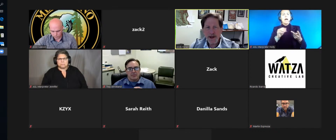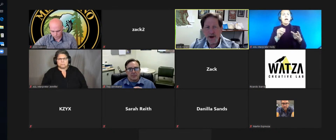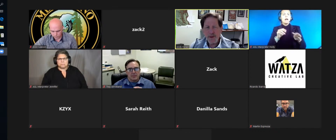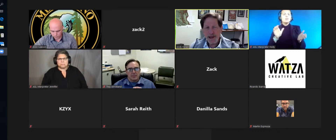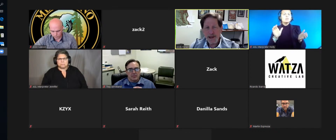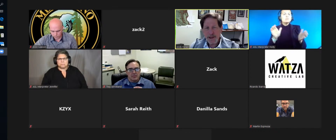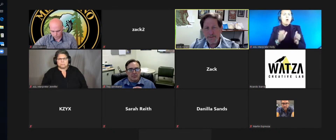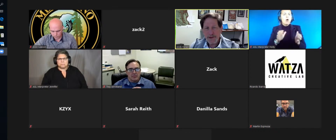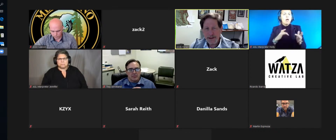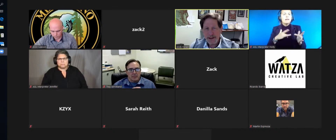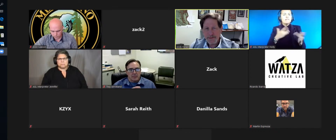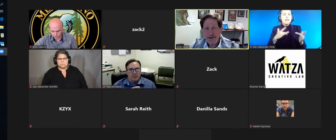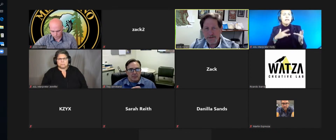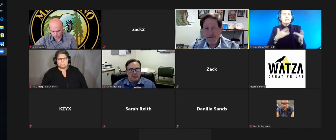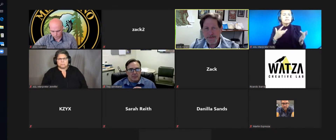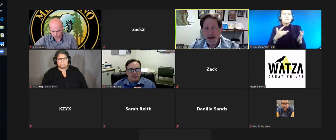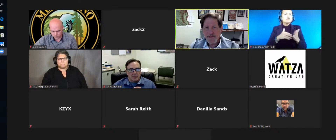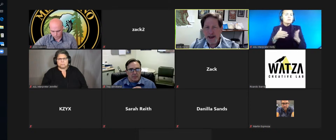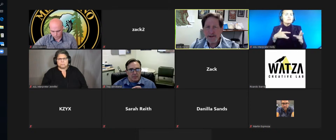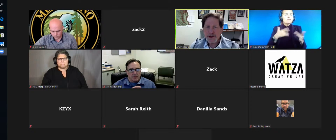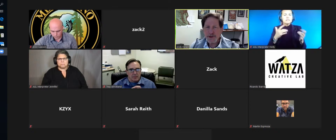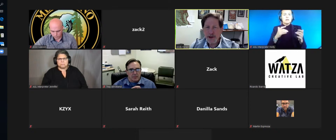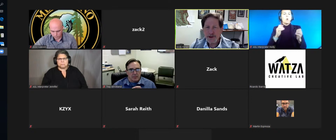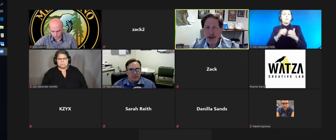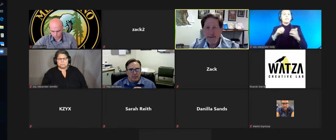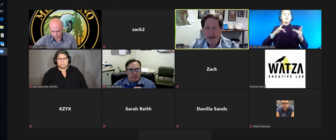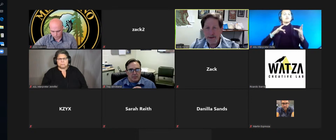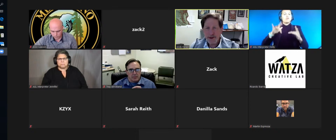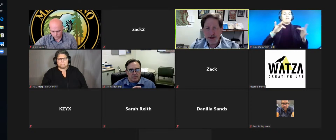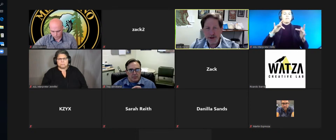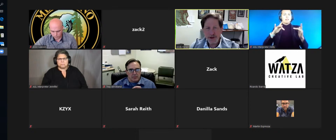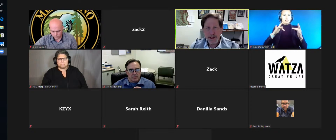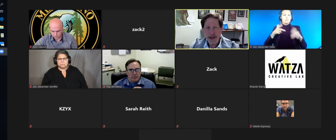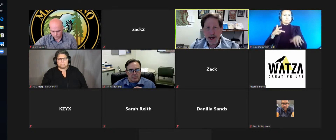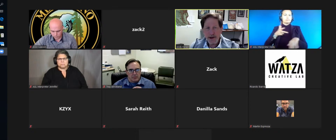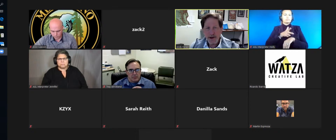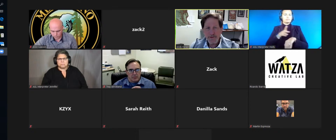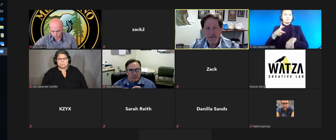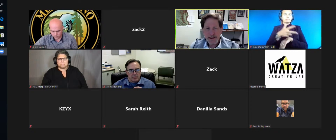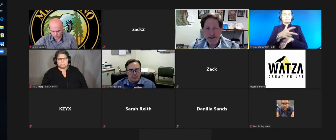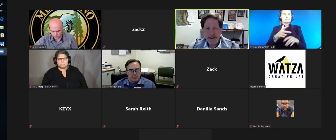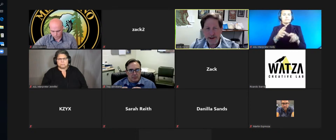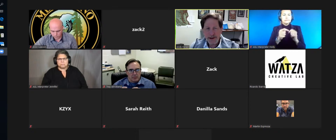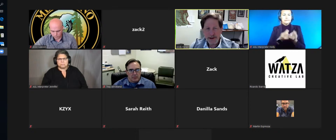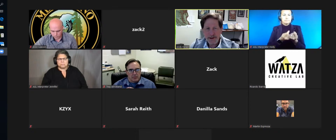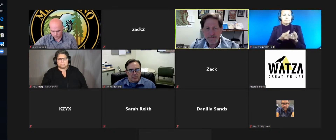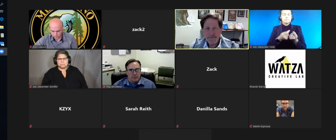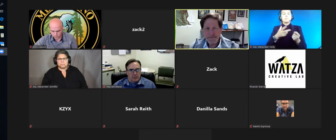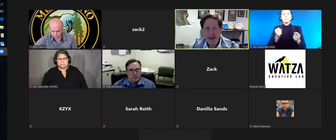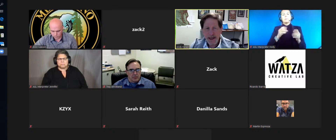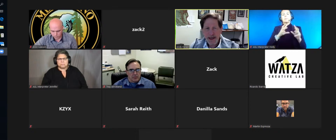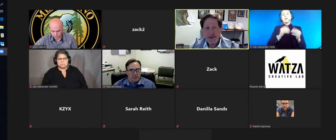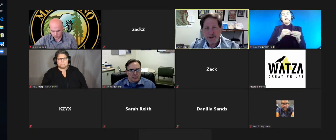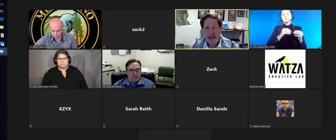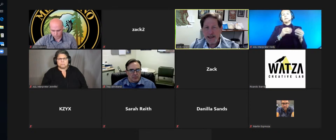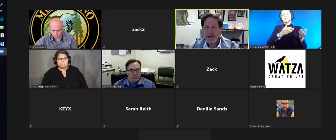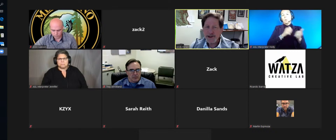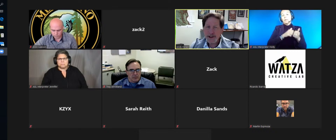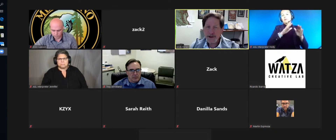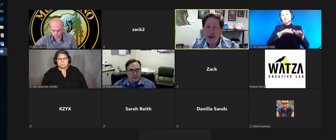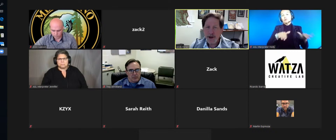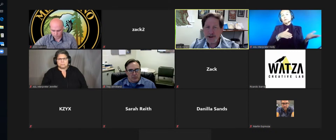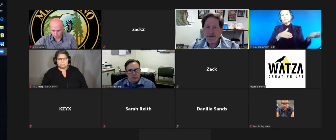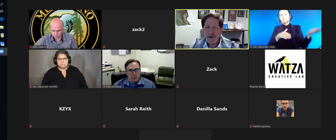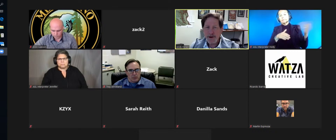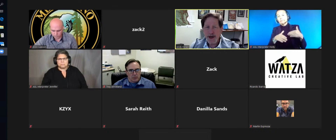events with our traveling teams. Families are also coming in with children and offered vaccinations. The state has